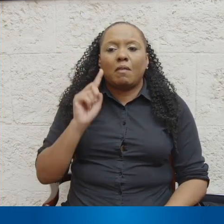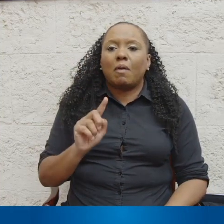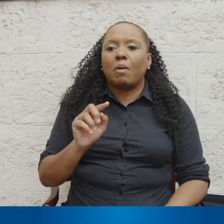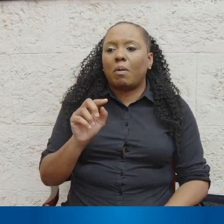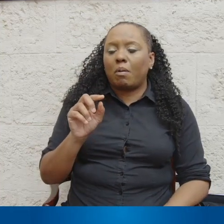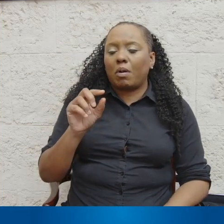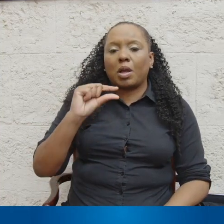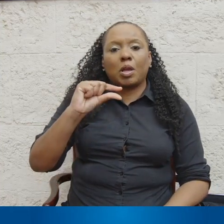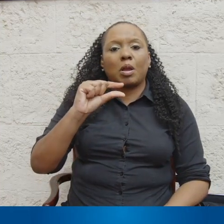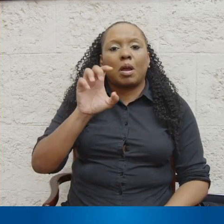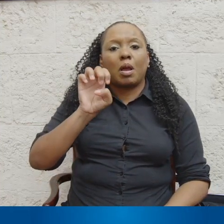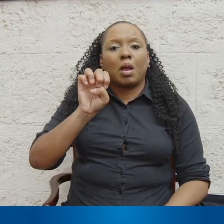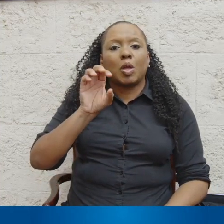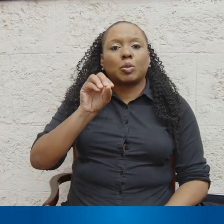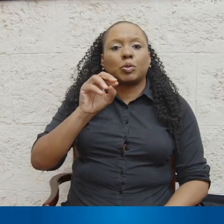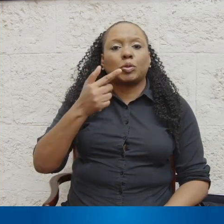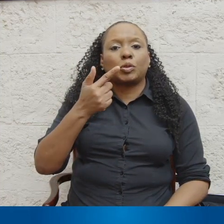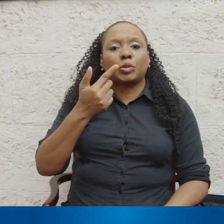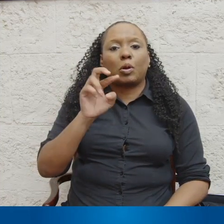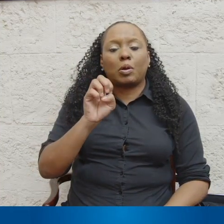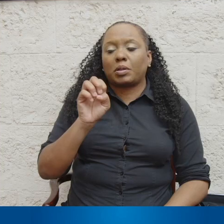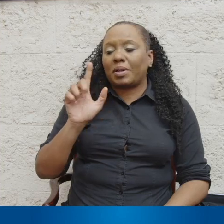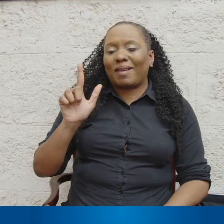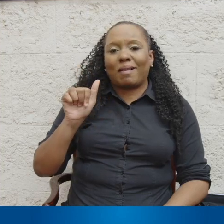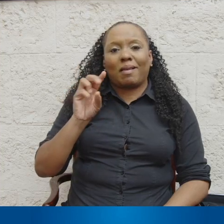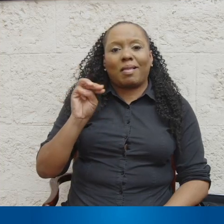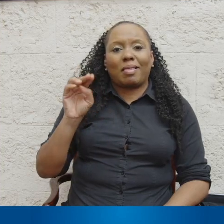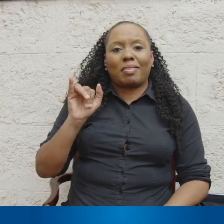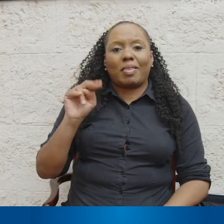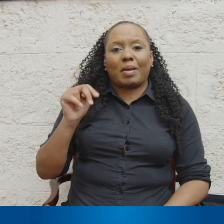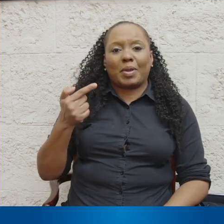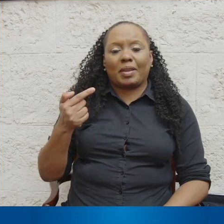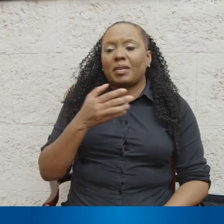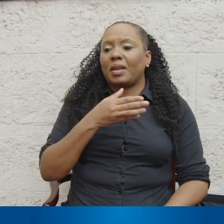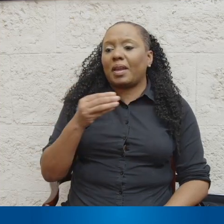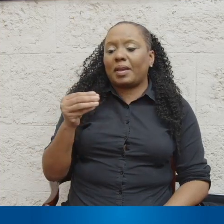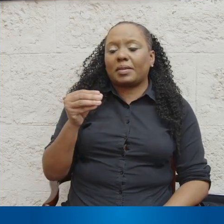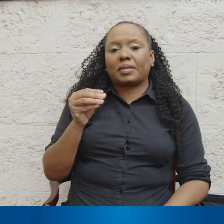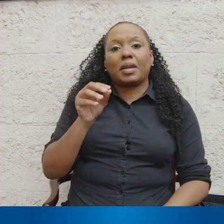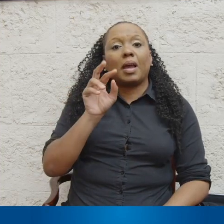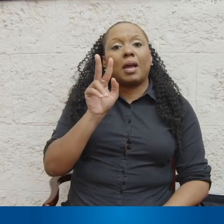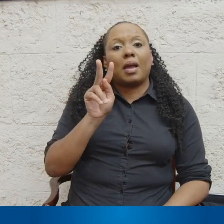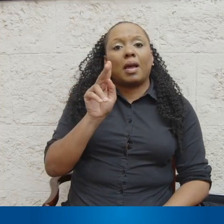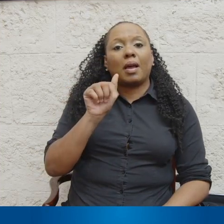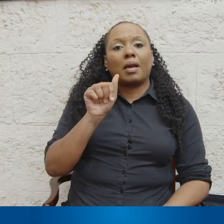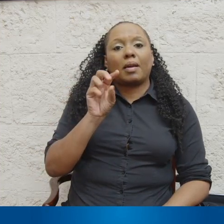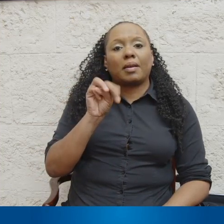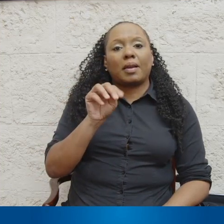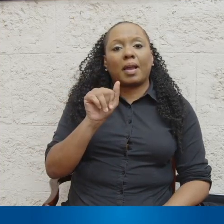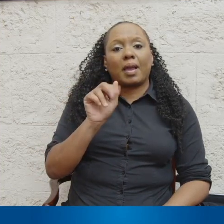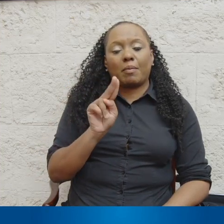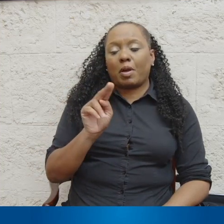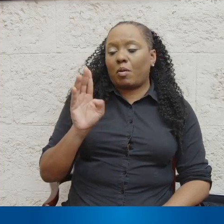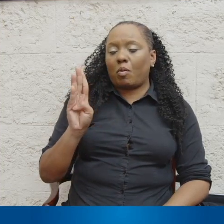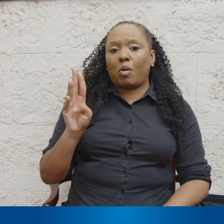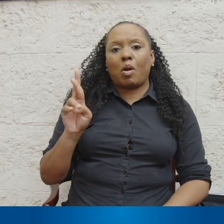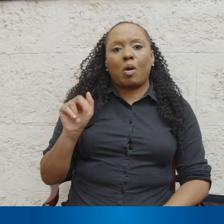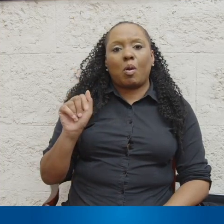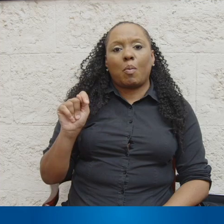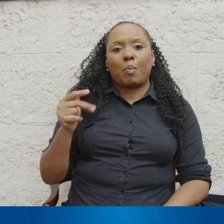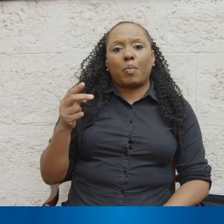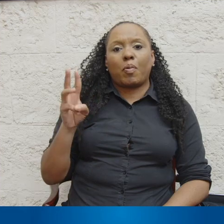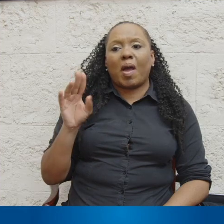going to be commemorated by a particular day. So a large program that the National Cultural Foundation will be doing is around the literary